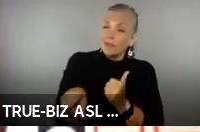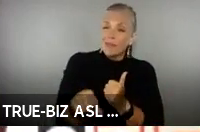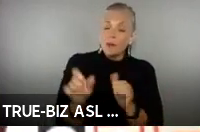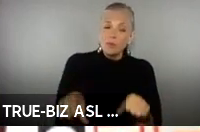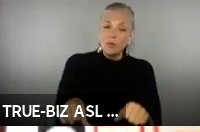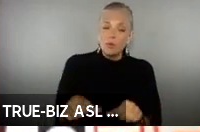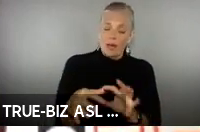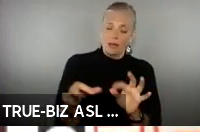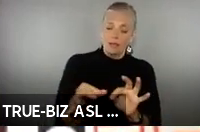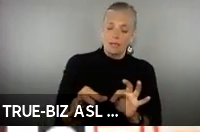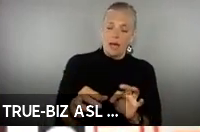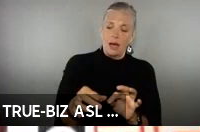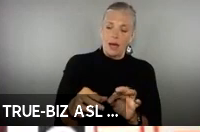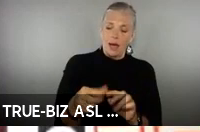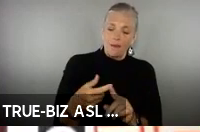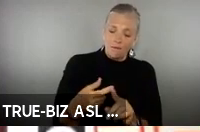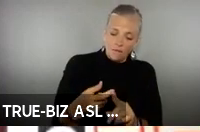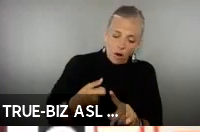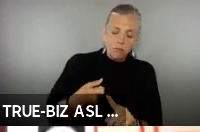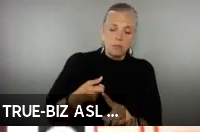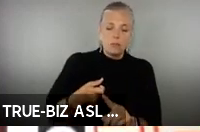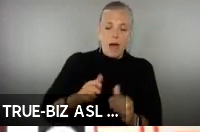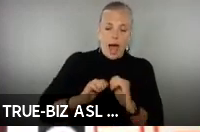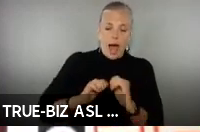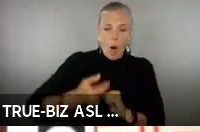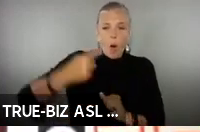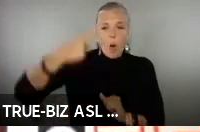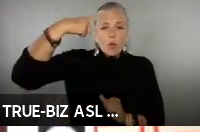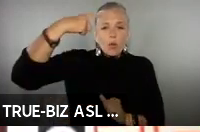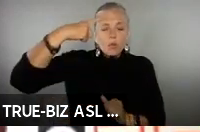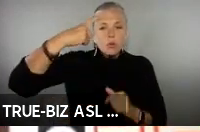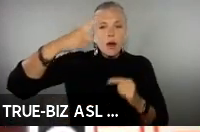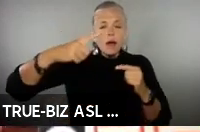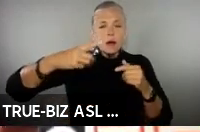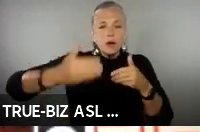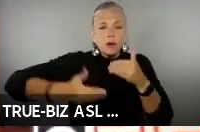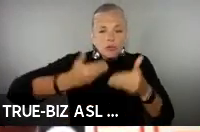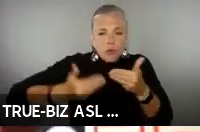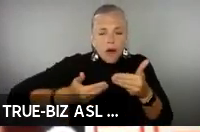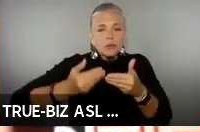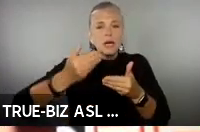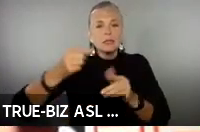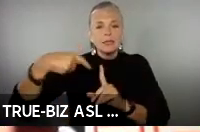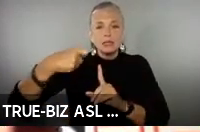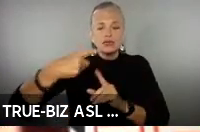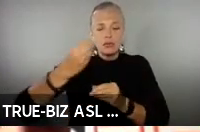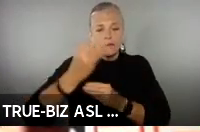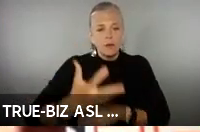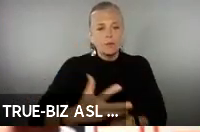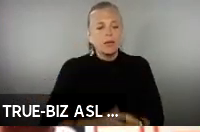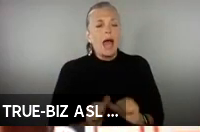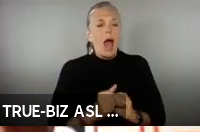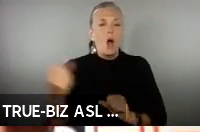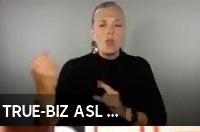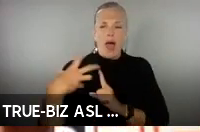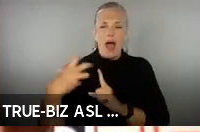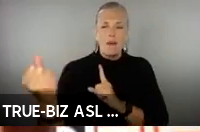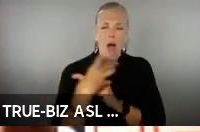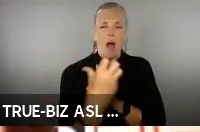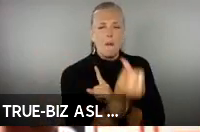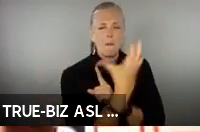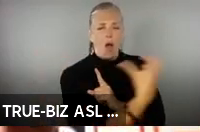most of them you can say just stem from just by the way our brains process sensory information and how the bombardment of that and trying to